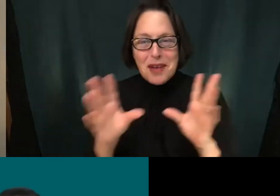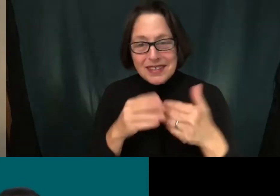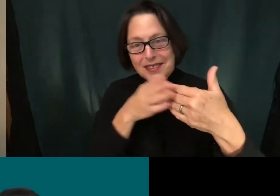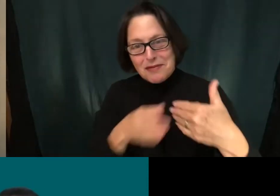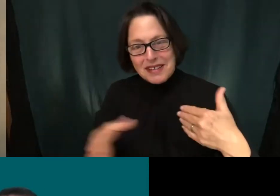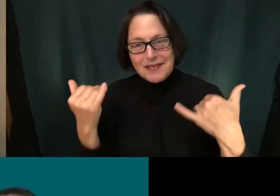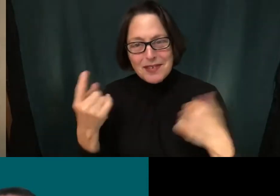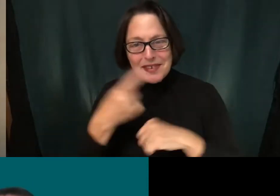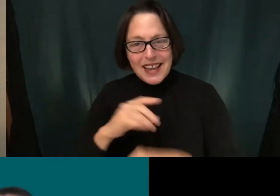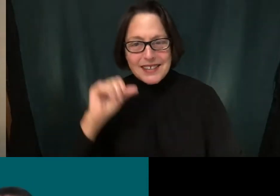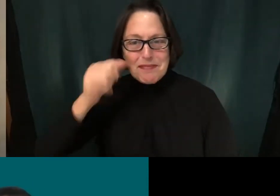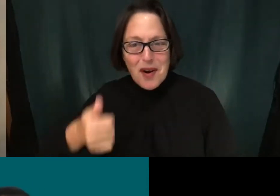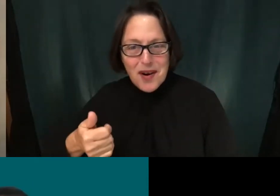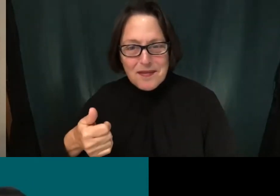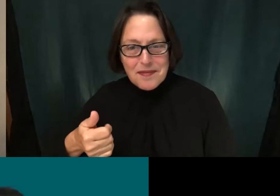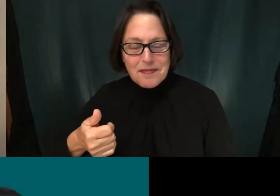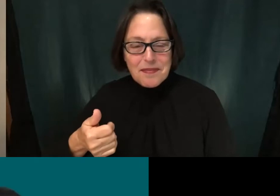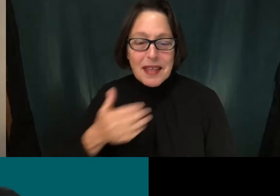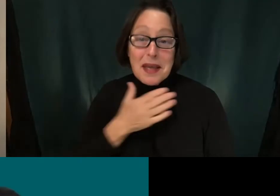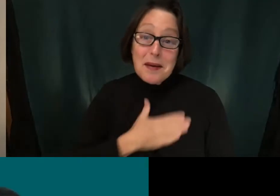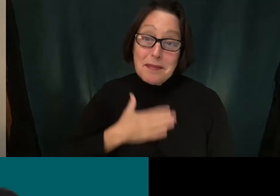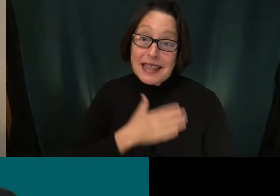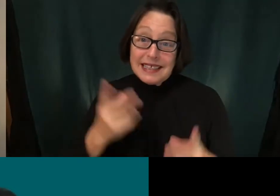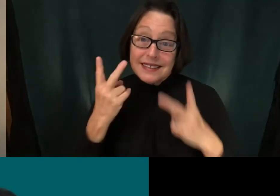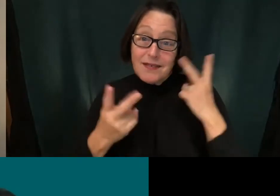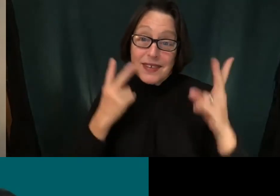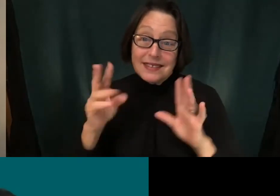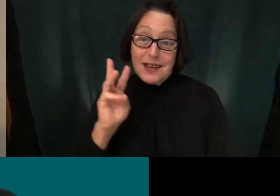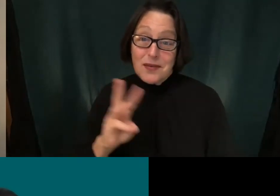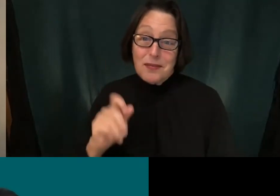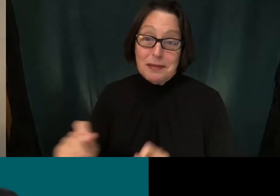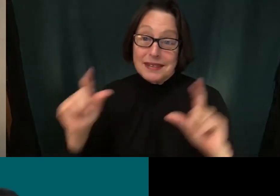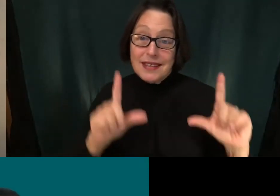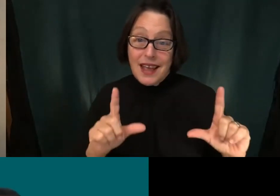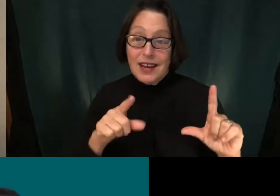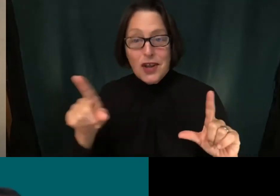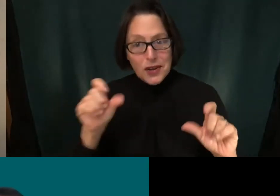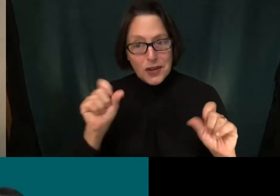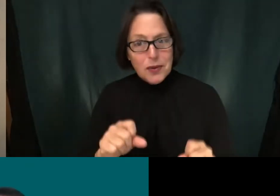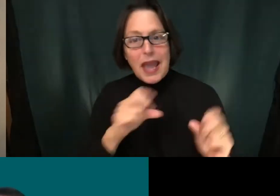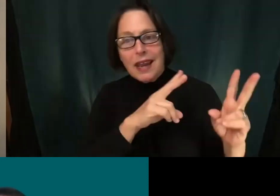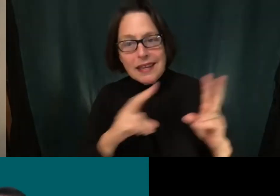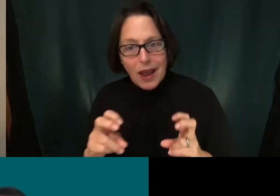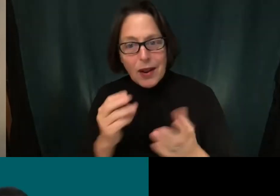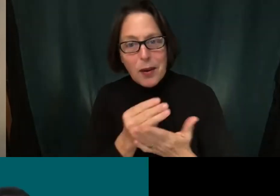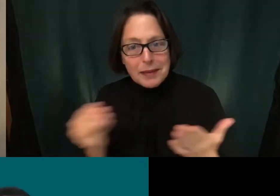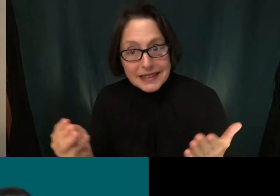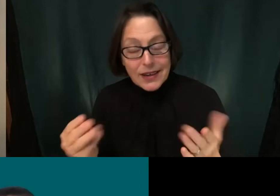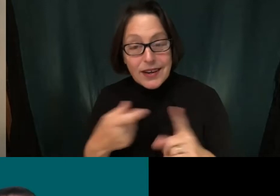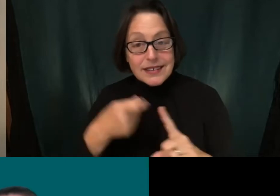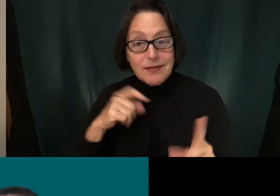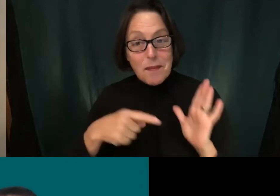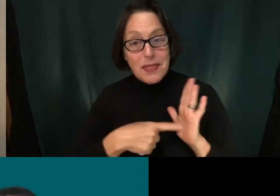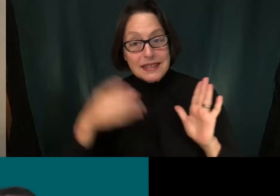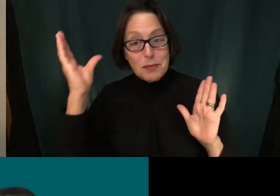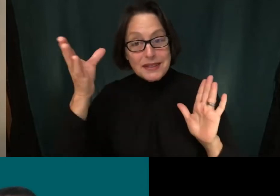today and tomorrow. So please visit our website. You can download materials from this